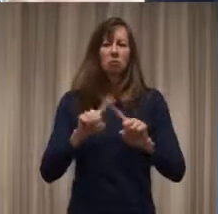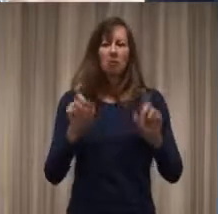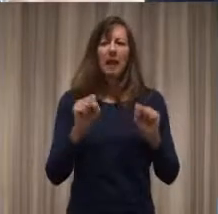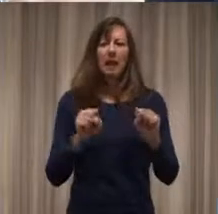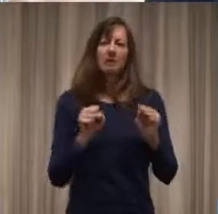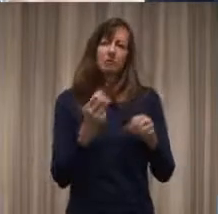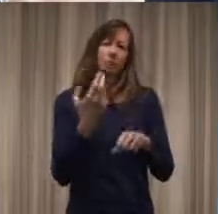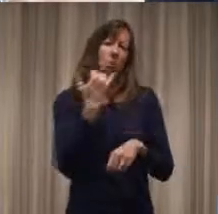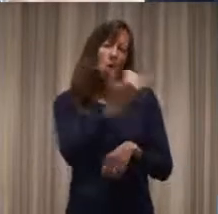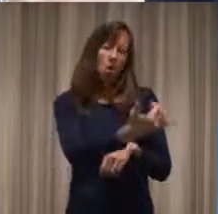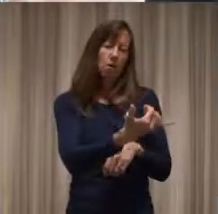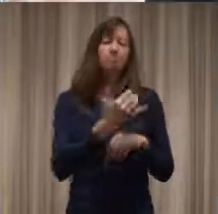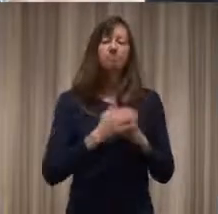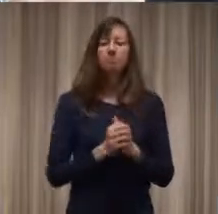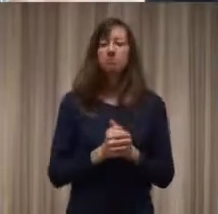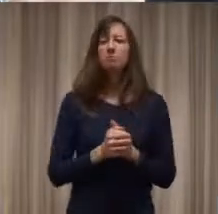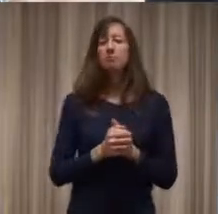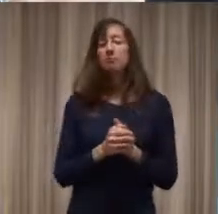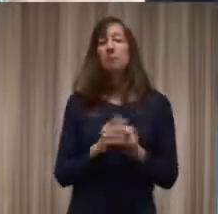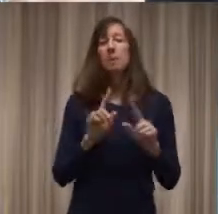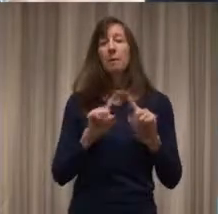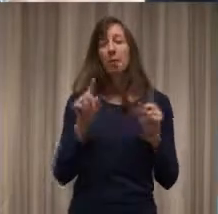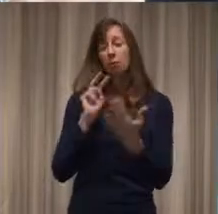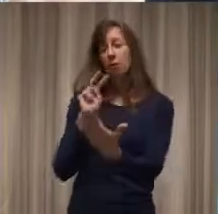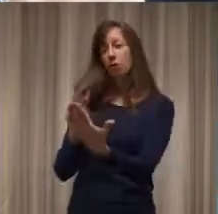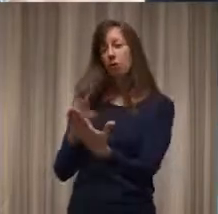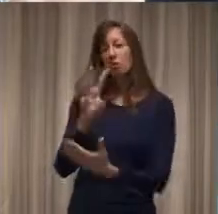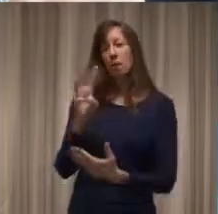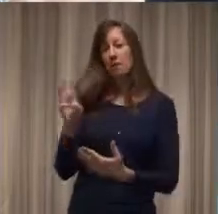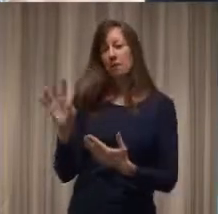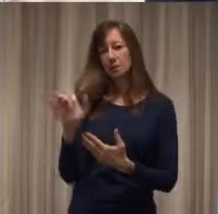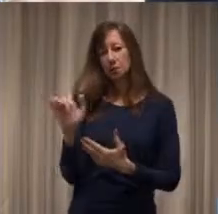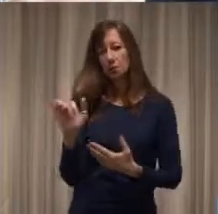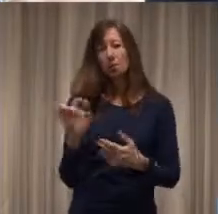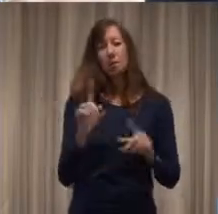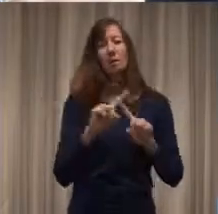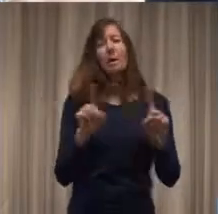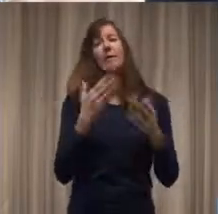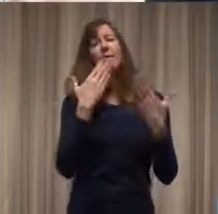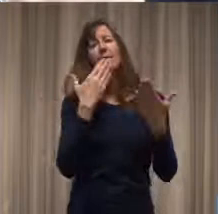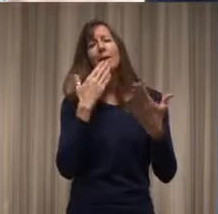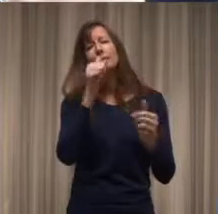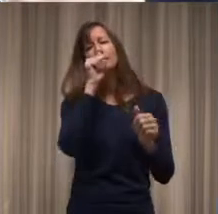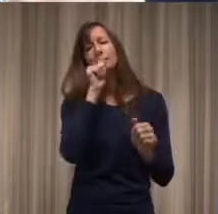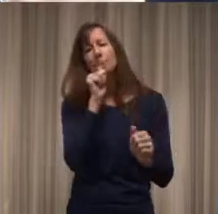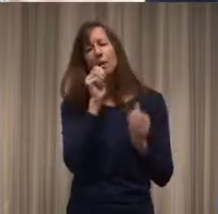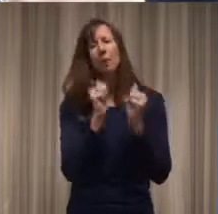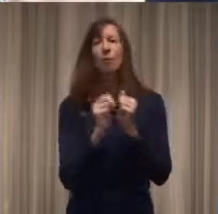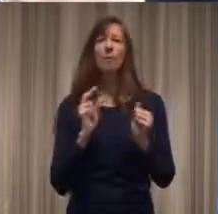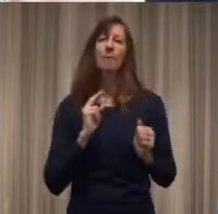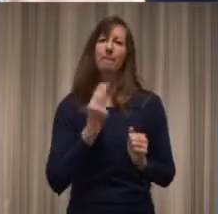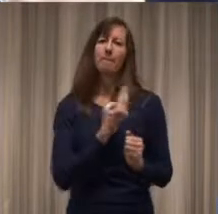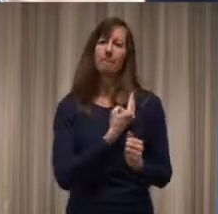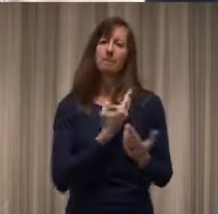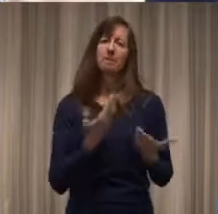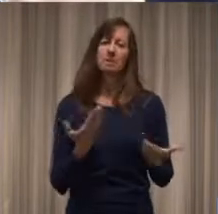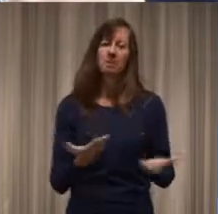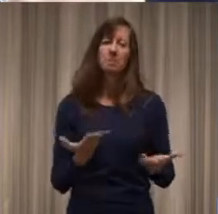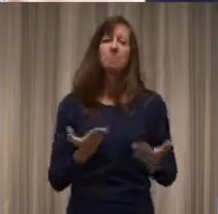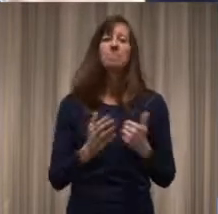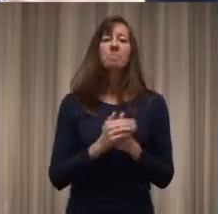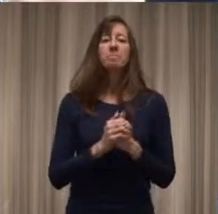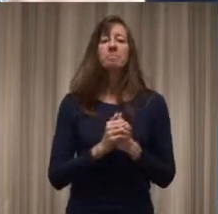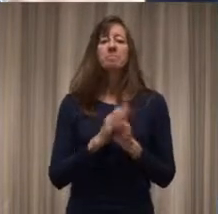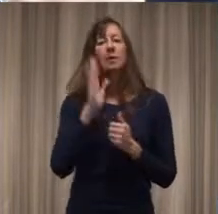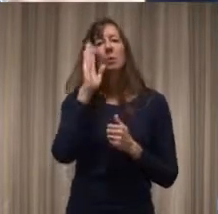Thank you for bearing with me on a long update here. We'll keep the information flowing. We're going to keep pushing as hard